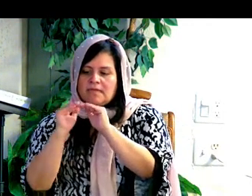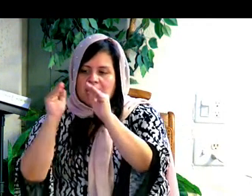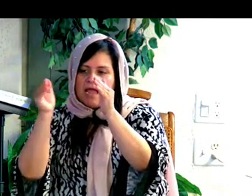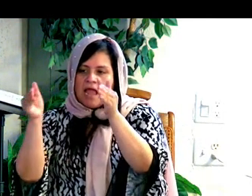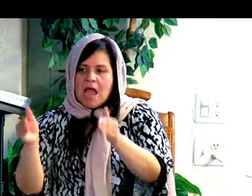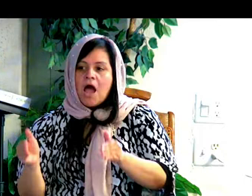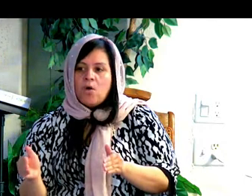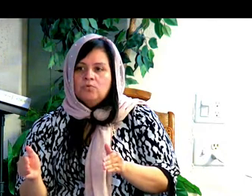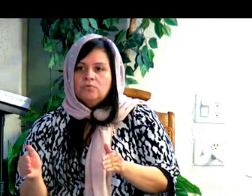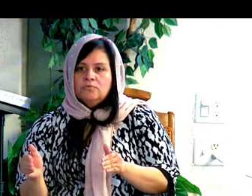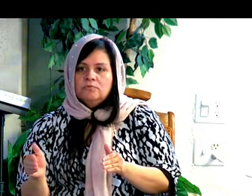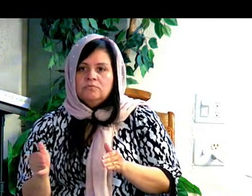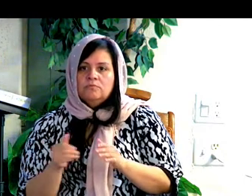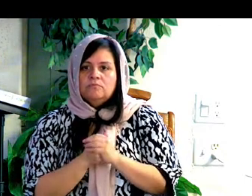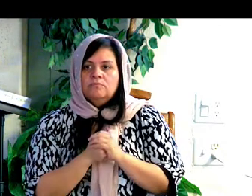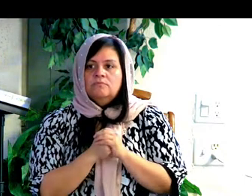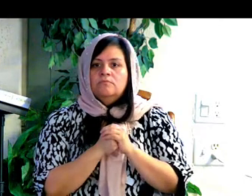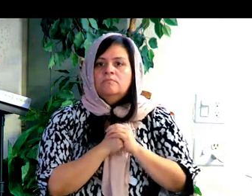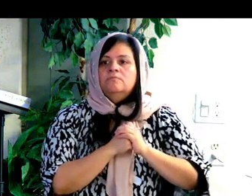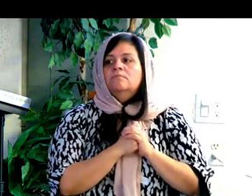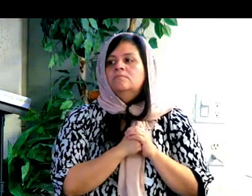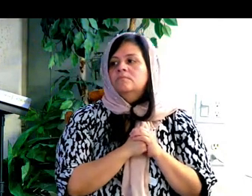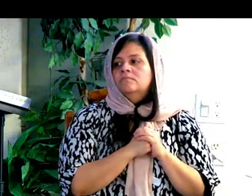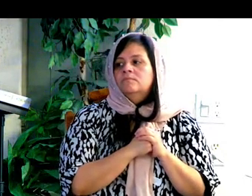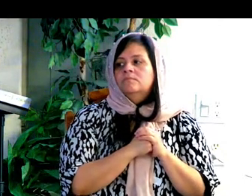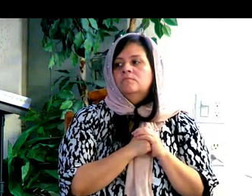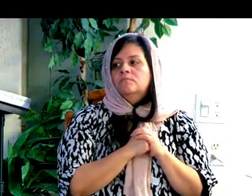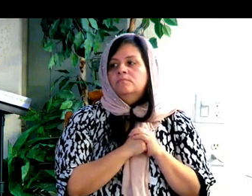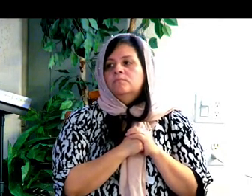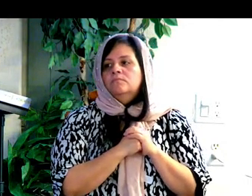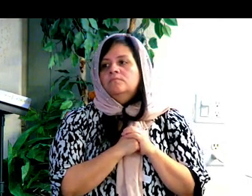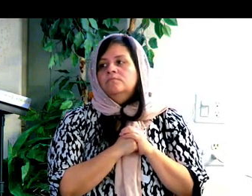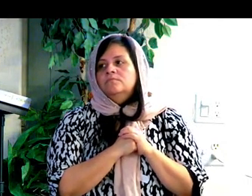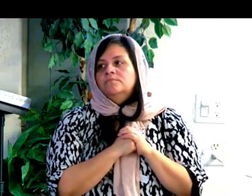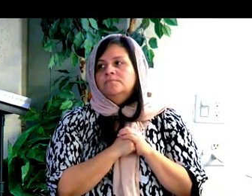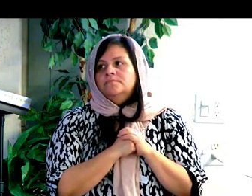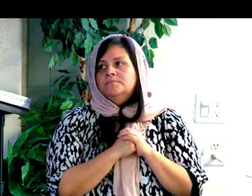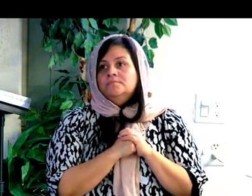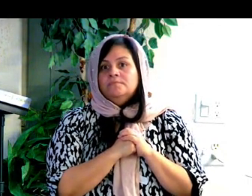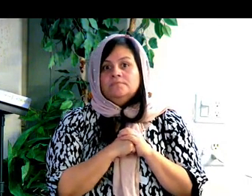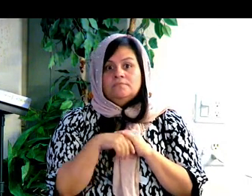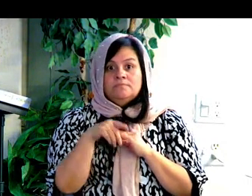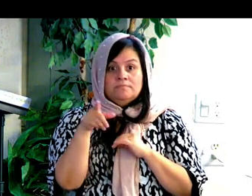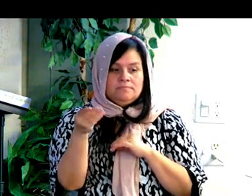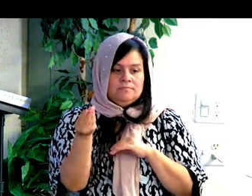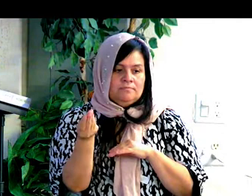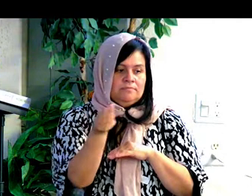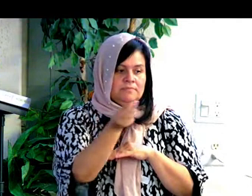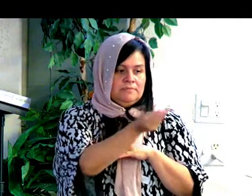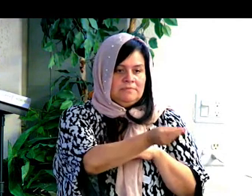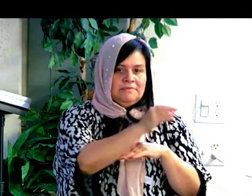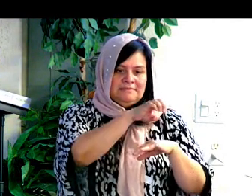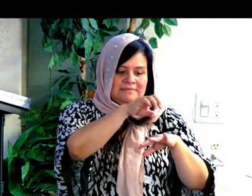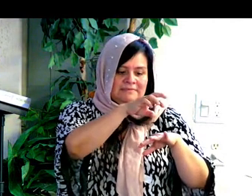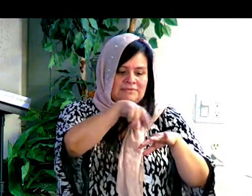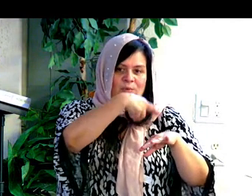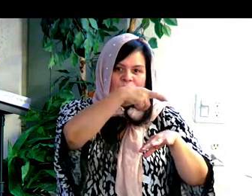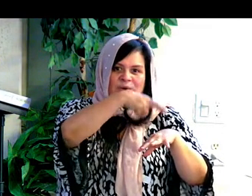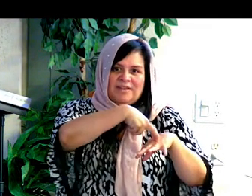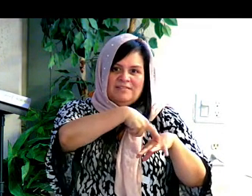y él va a preparar un hogar para ambos. And that was to keep her, keep her,